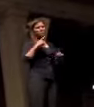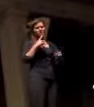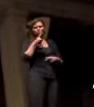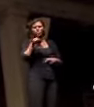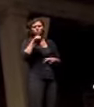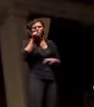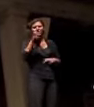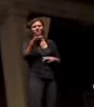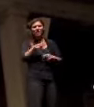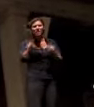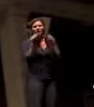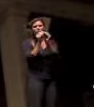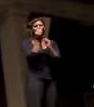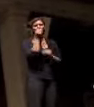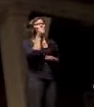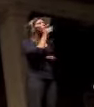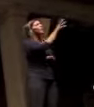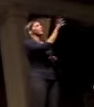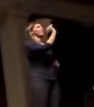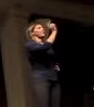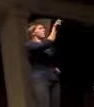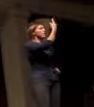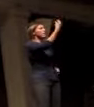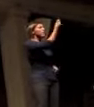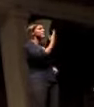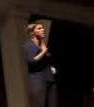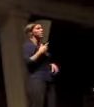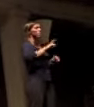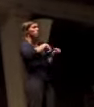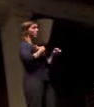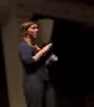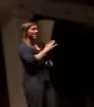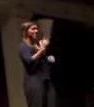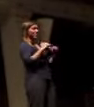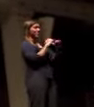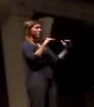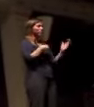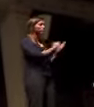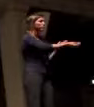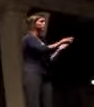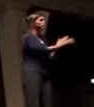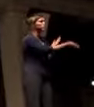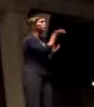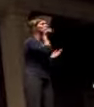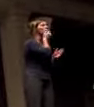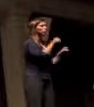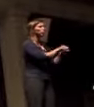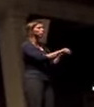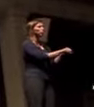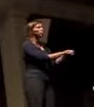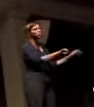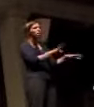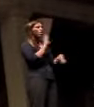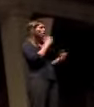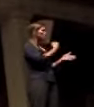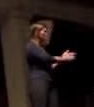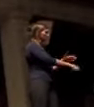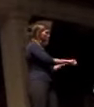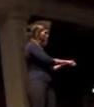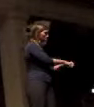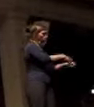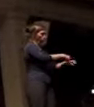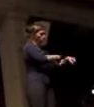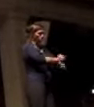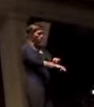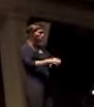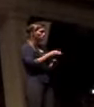when your balls dropped. Then in 9th grade, I was constantly buying new shoes. See, I was sort of a businessman. I would buy a pair of shoes, wear it, then sell it for profit, repeat. I think I did